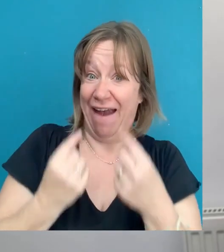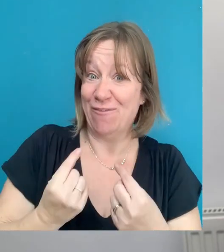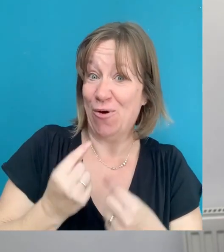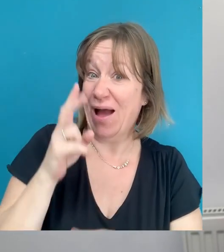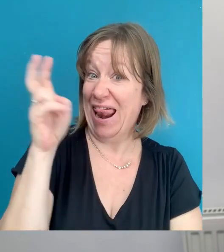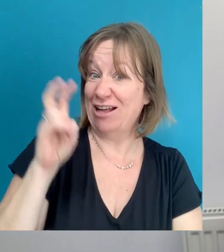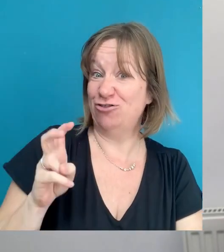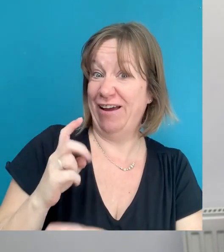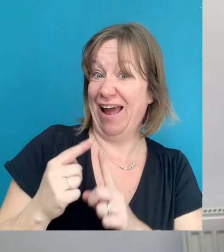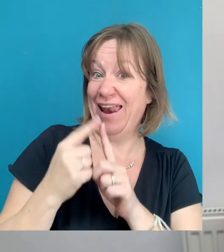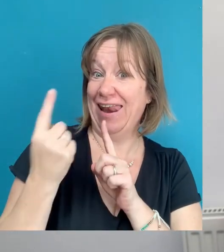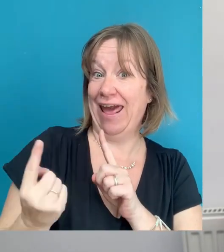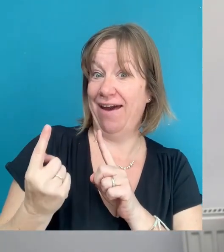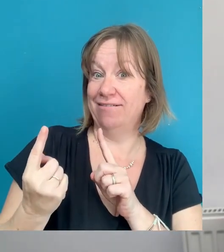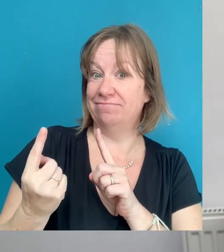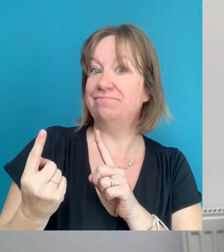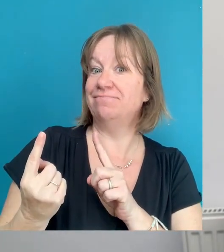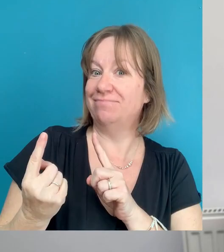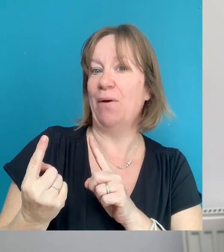near any electrics.